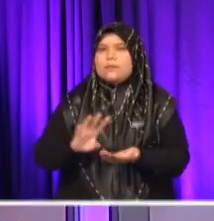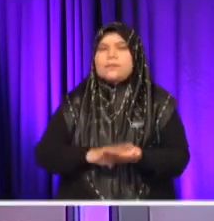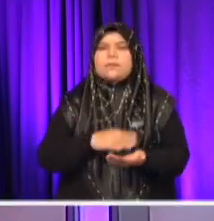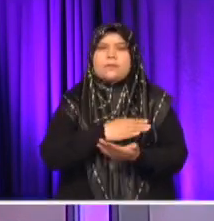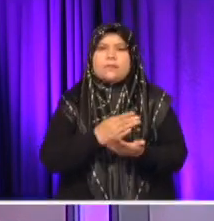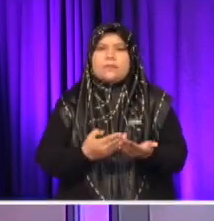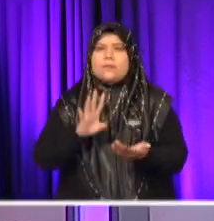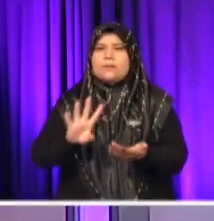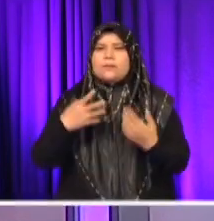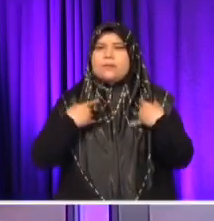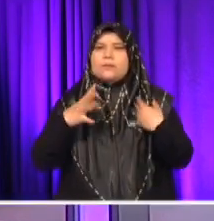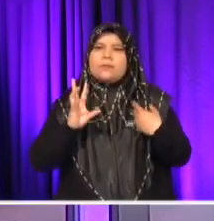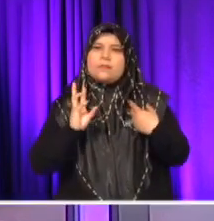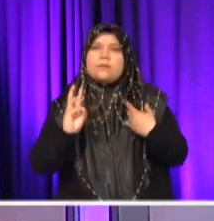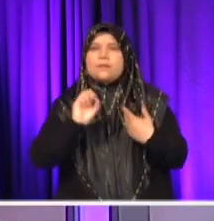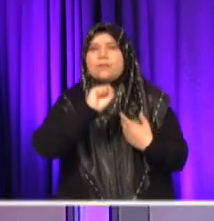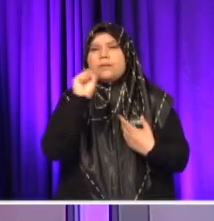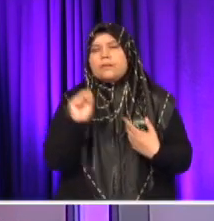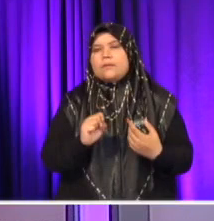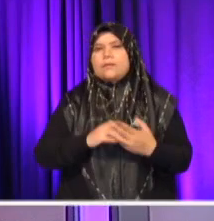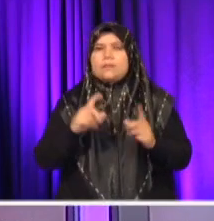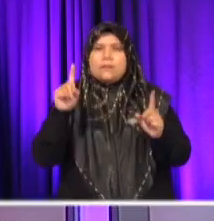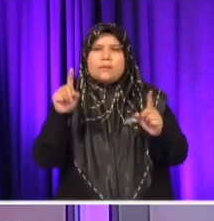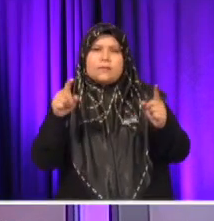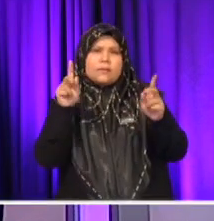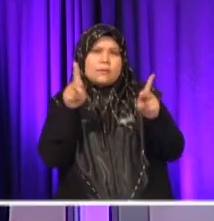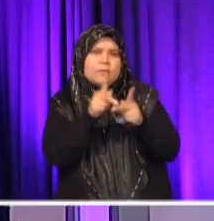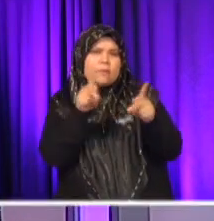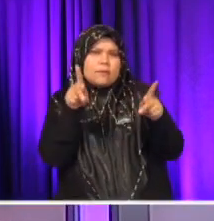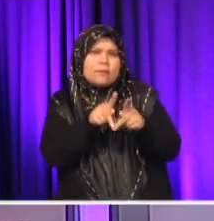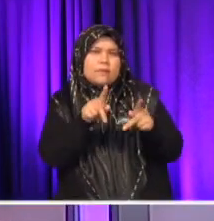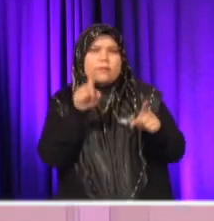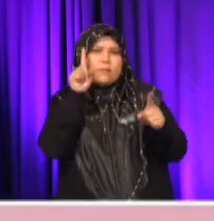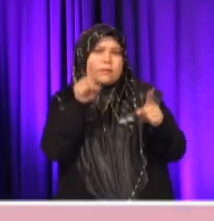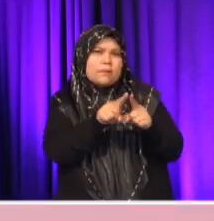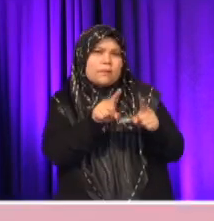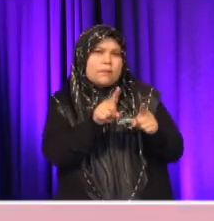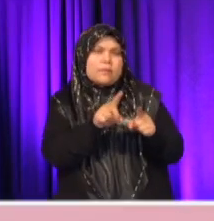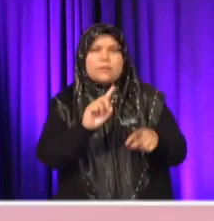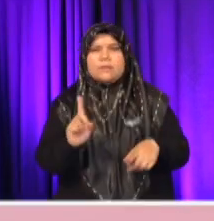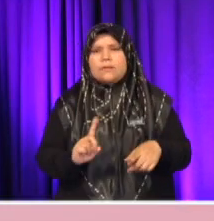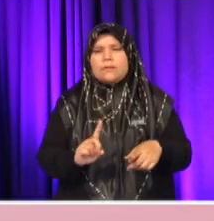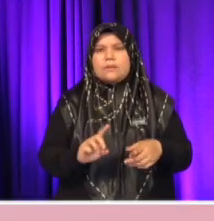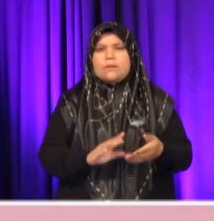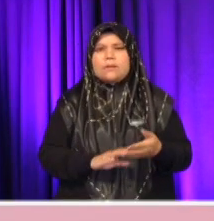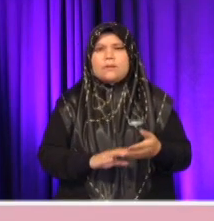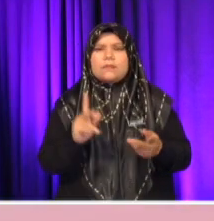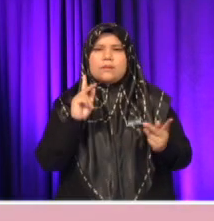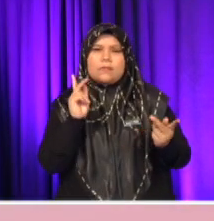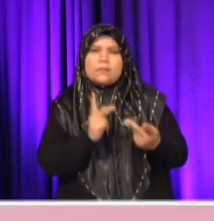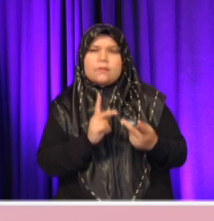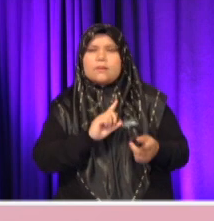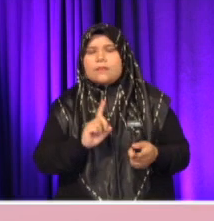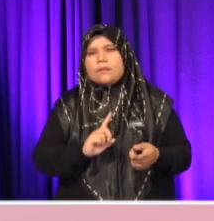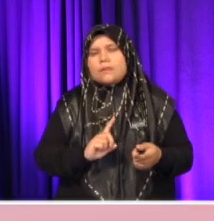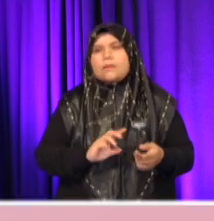got 6 questions, and then it is a matching task. Okay. So candidates have to read multiple short text.